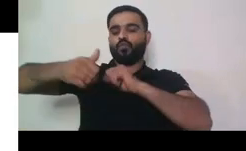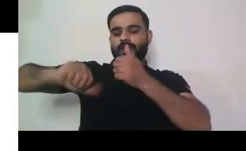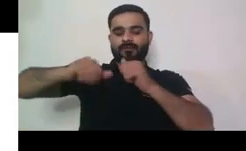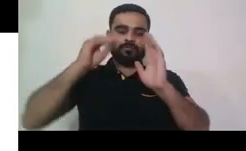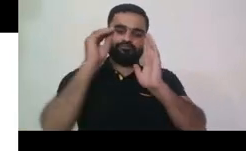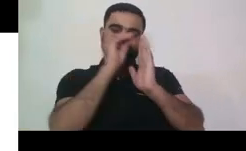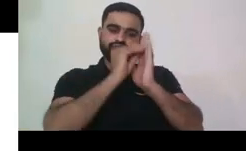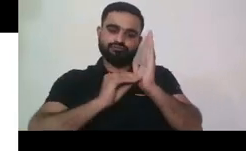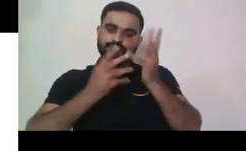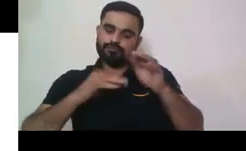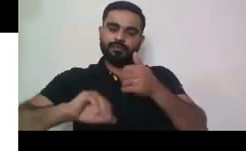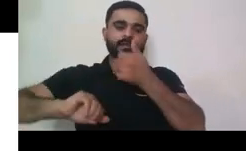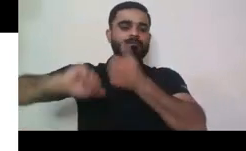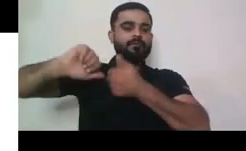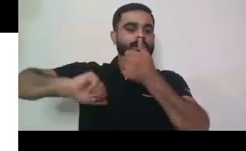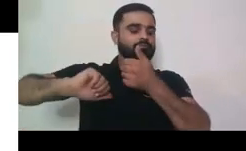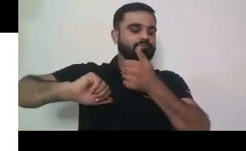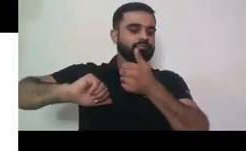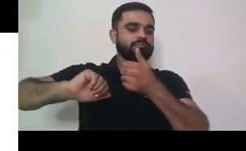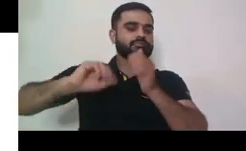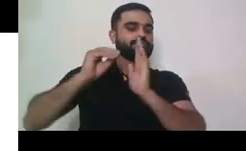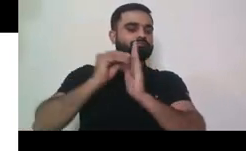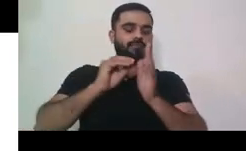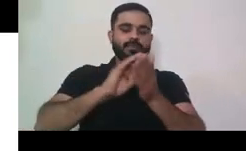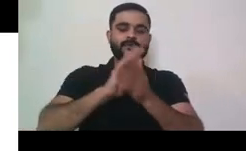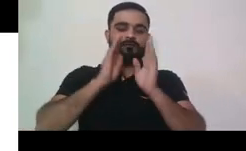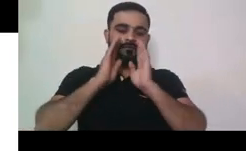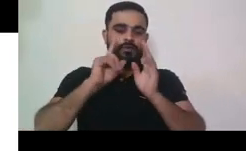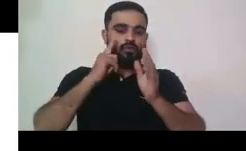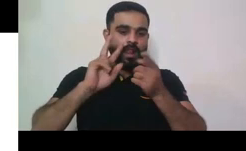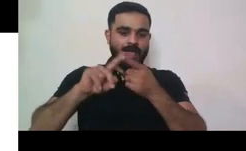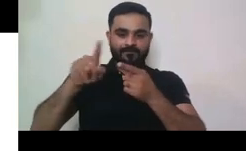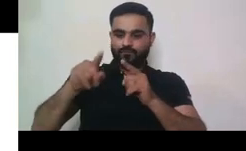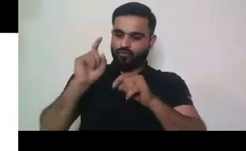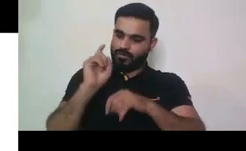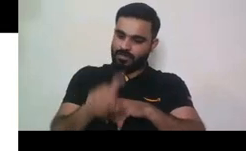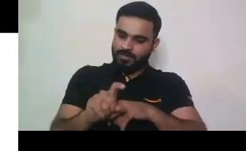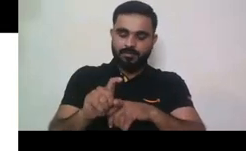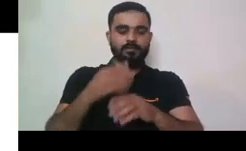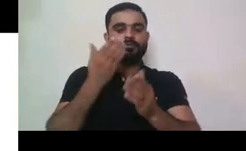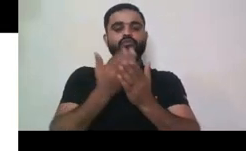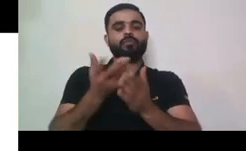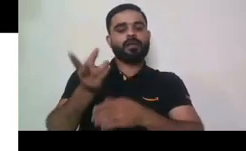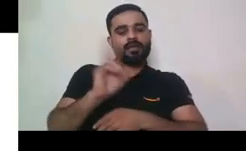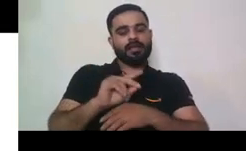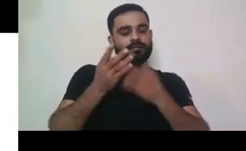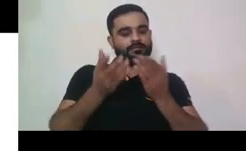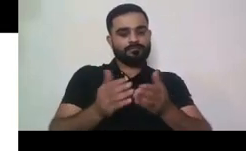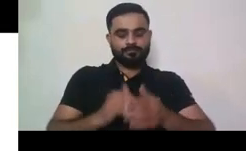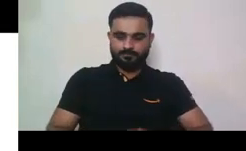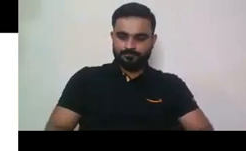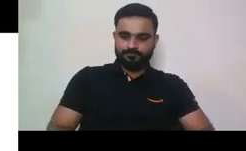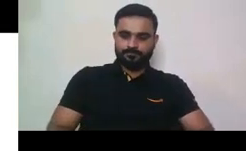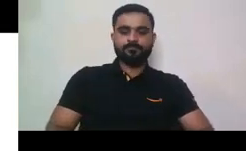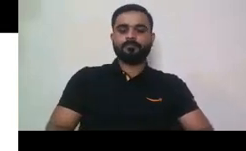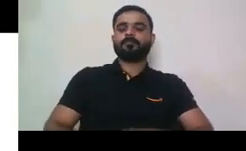the chat box and on Facebook Live. So click on the link. I'm sending it again here. Fill